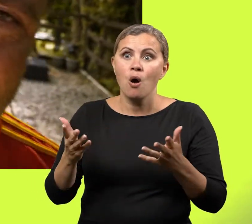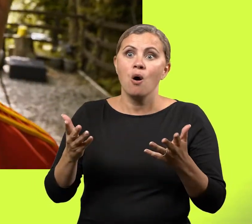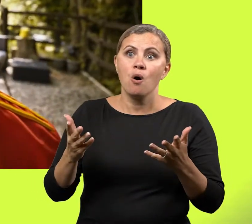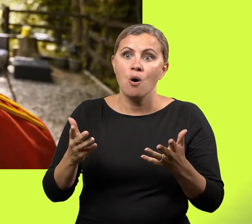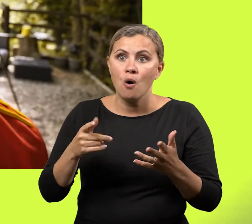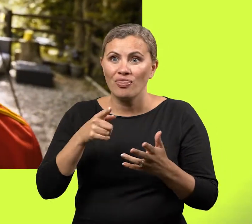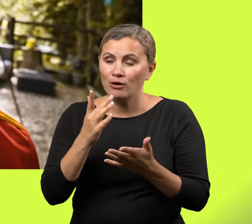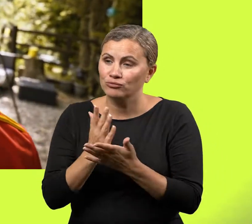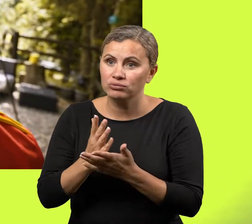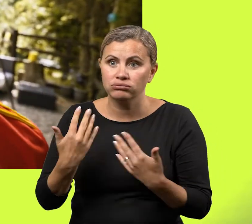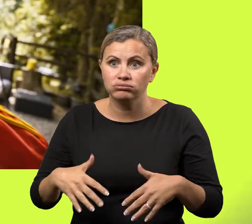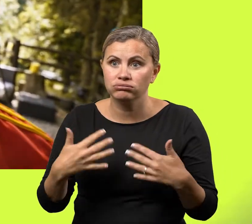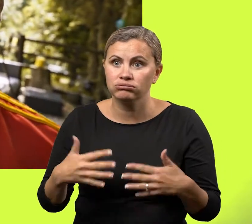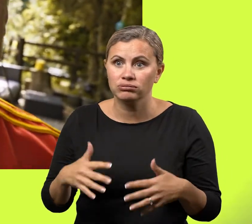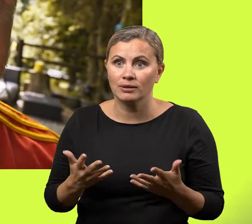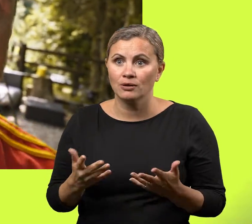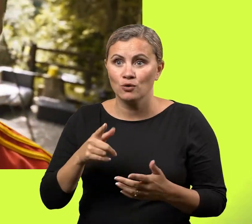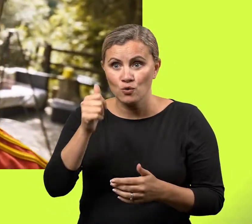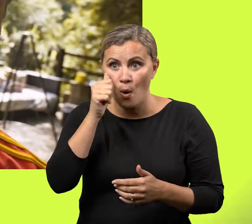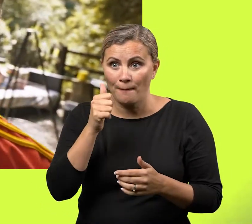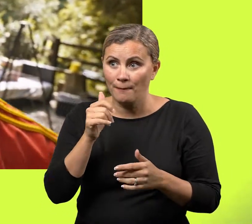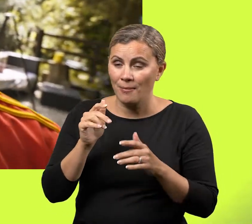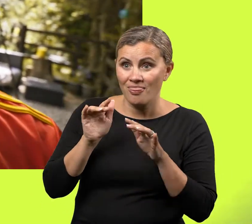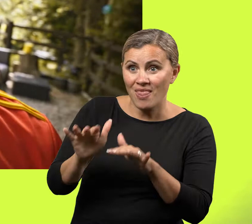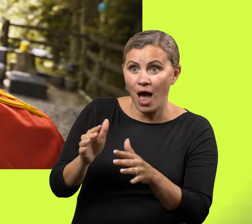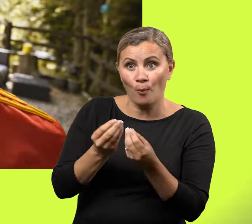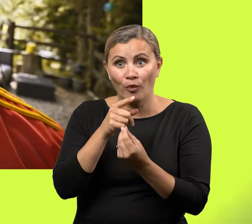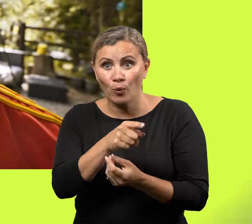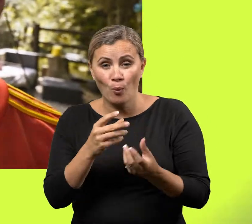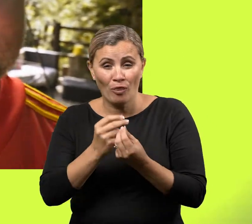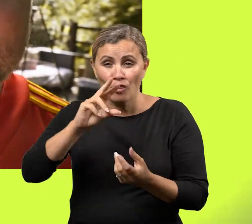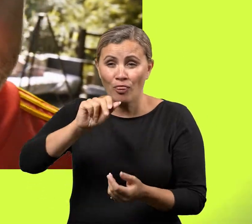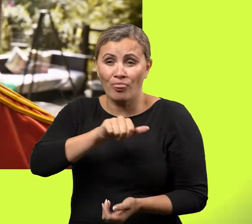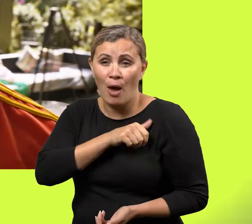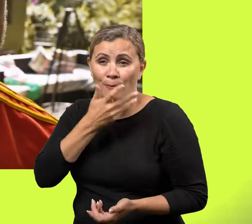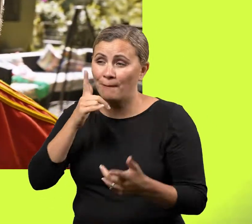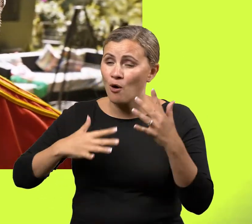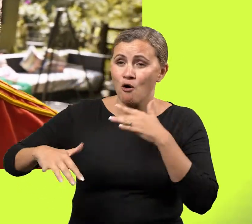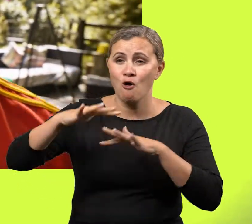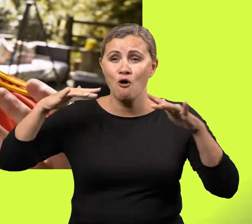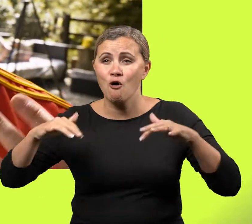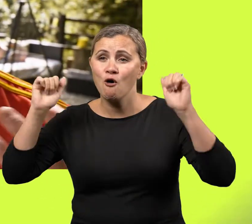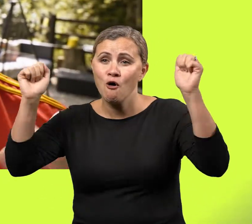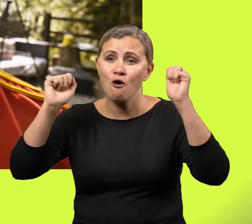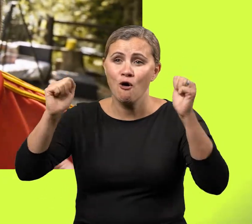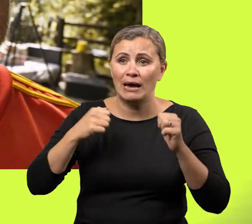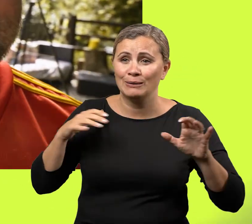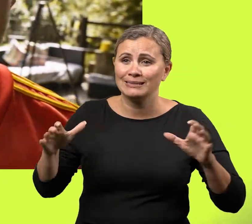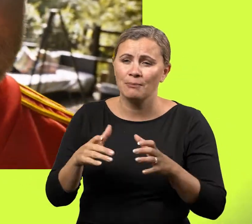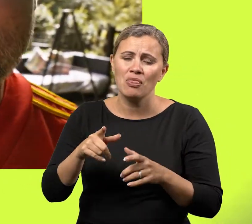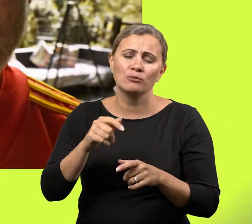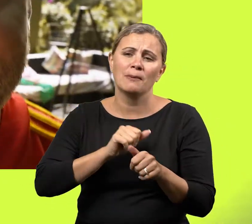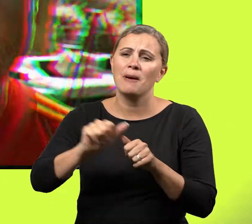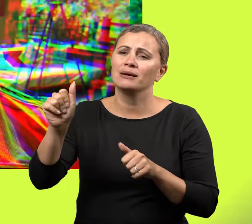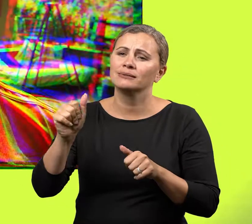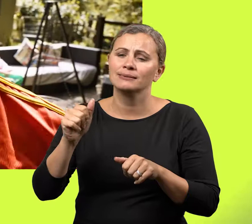something, wasn't it? You know, being there with you and 30,000 others cheering our team was probably one of the biggest